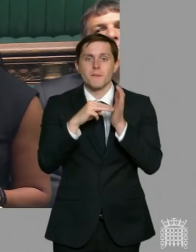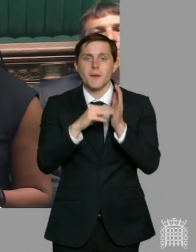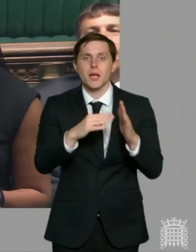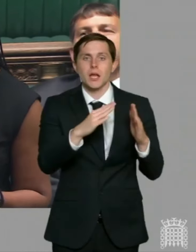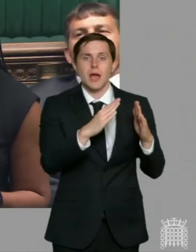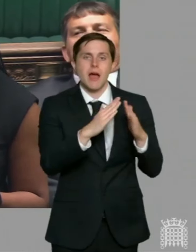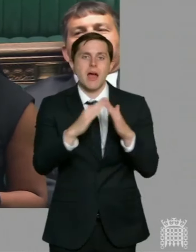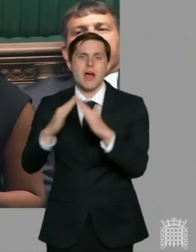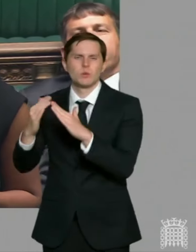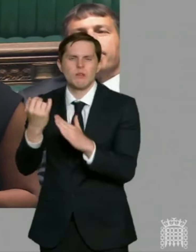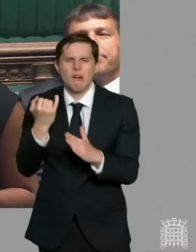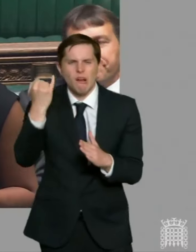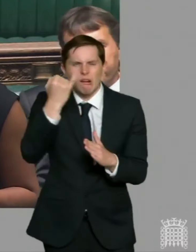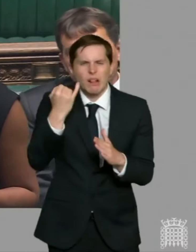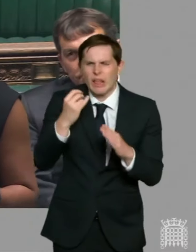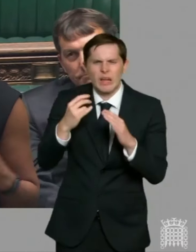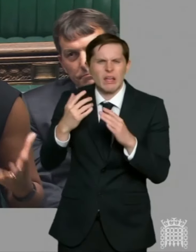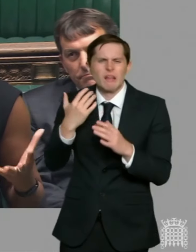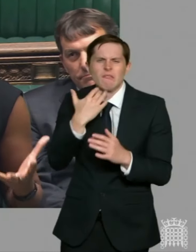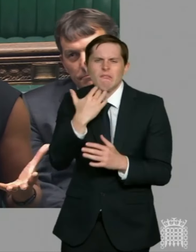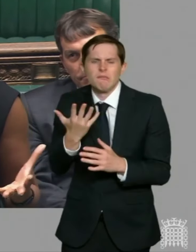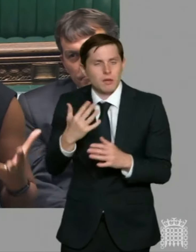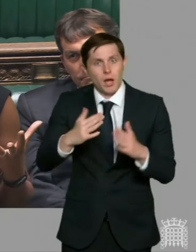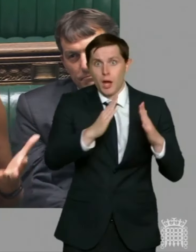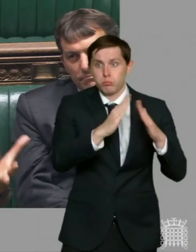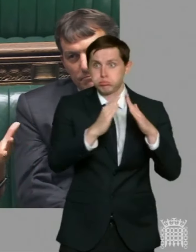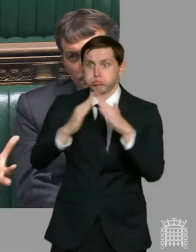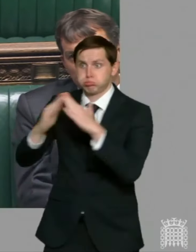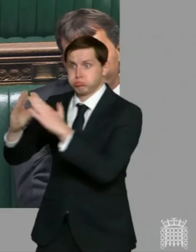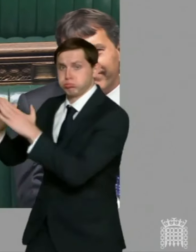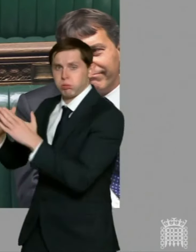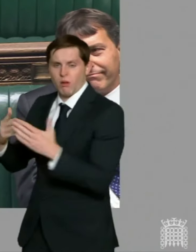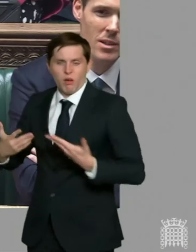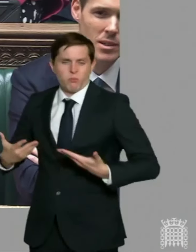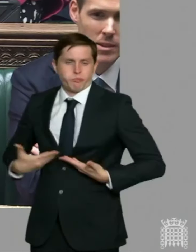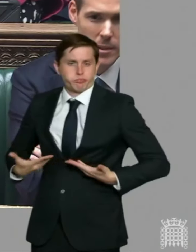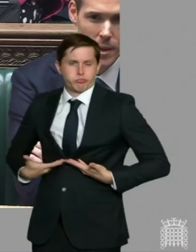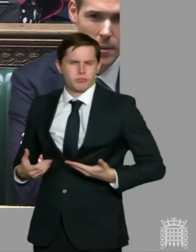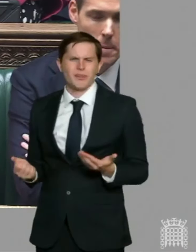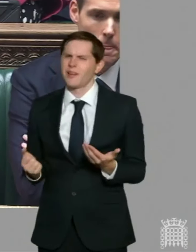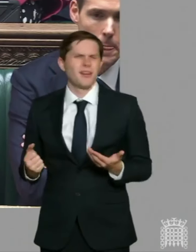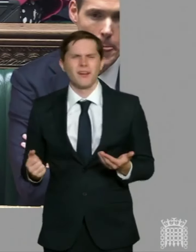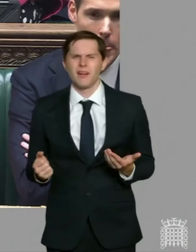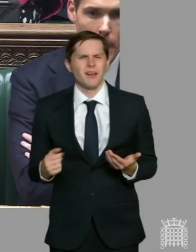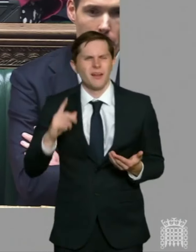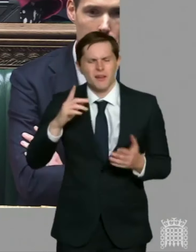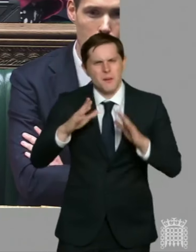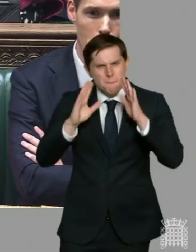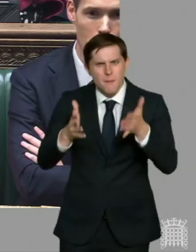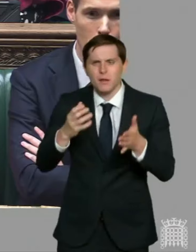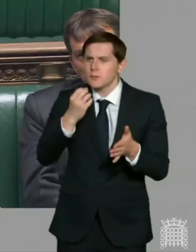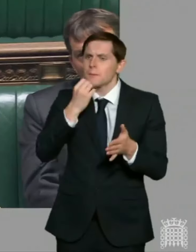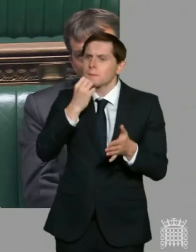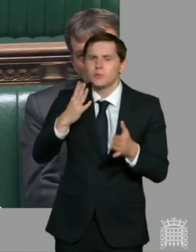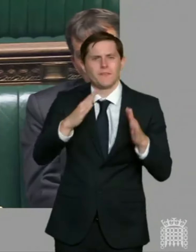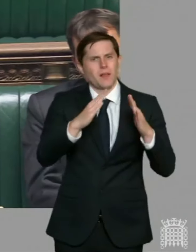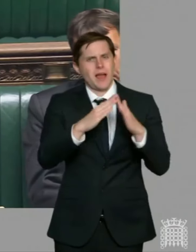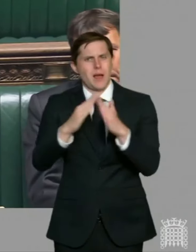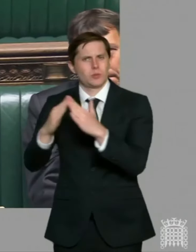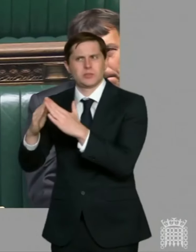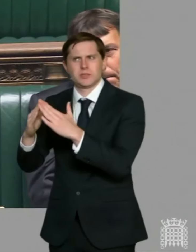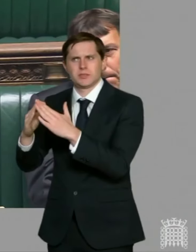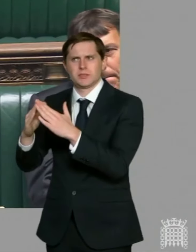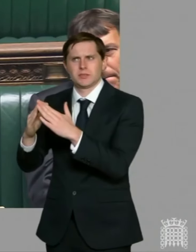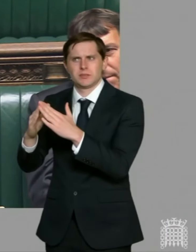something which means so much to local communities? People deserve to live in beautiful homes, and the fact that the Labour Party doesn't care about that shows